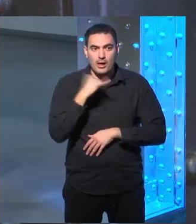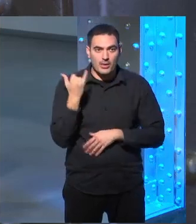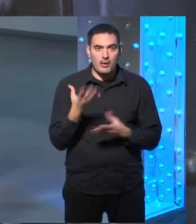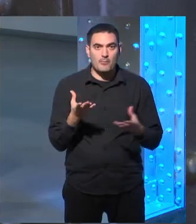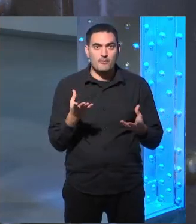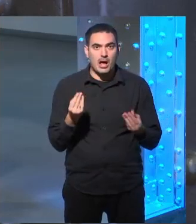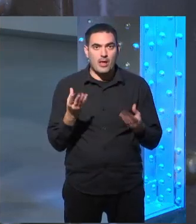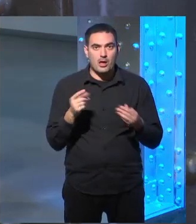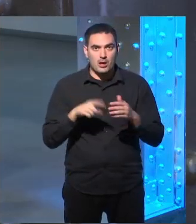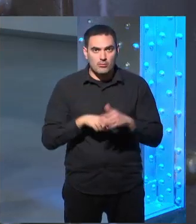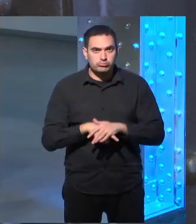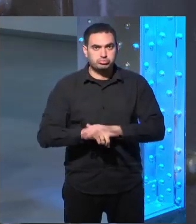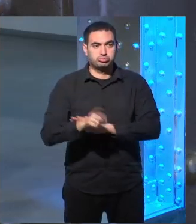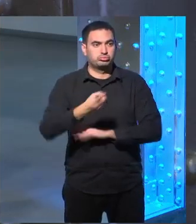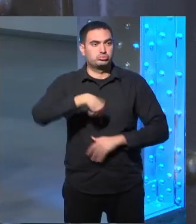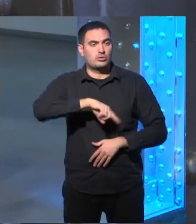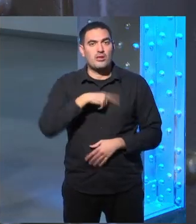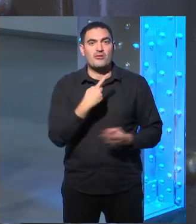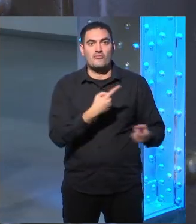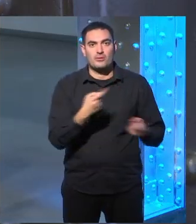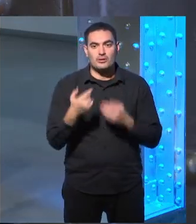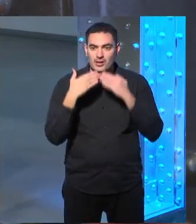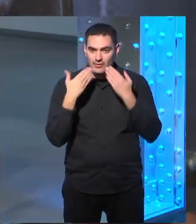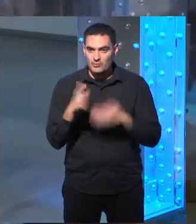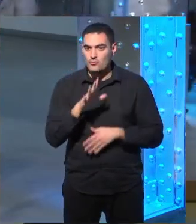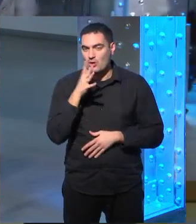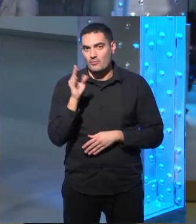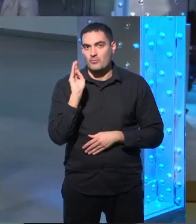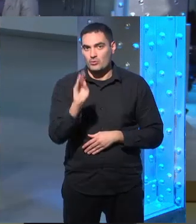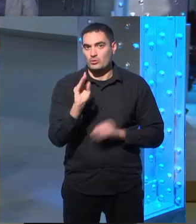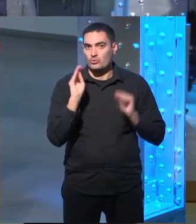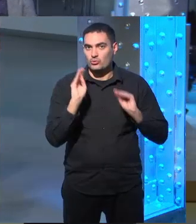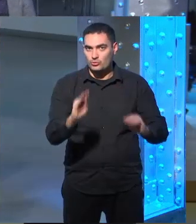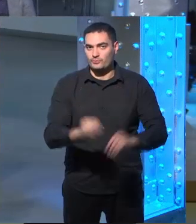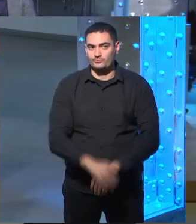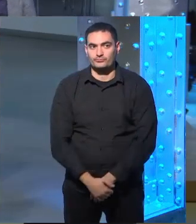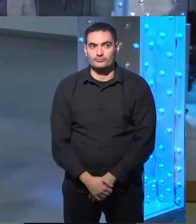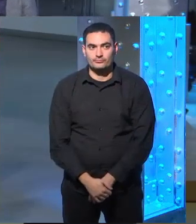concept of subjects. Maybe we need to just look at them differently so we